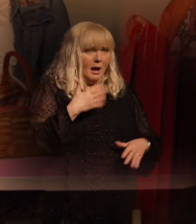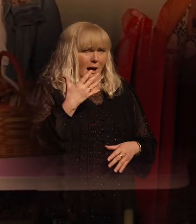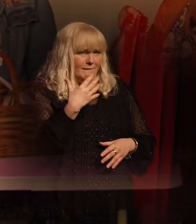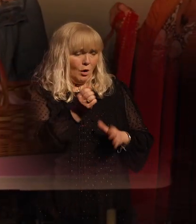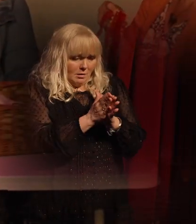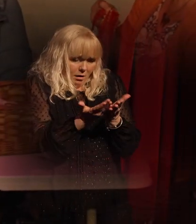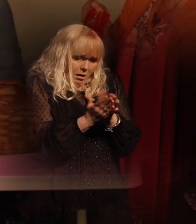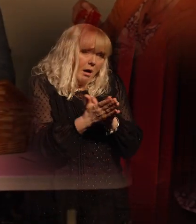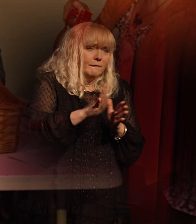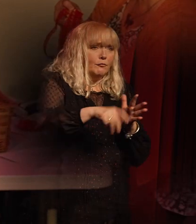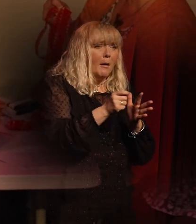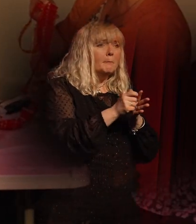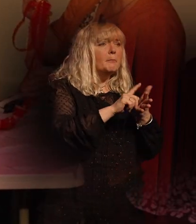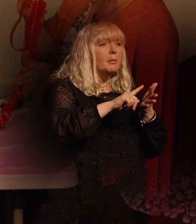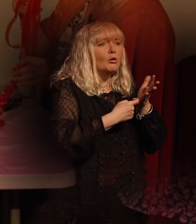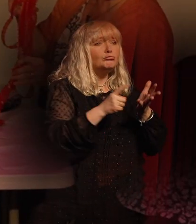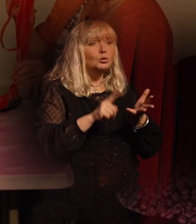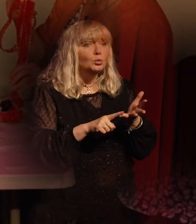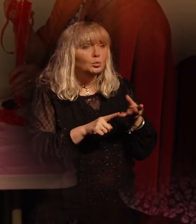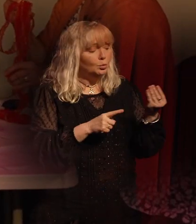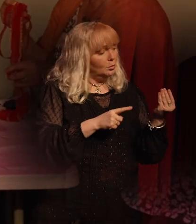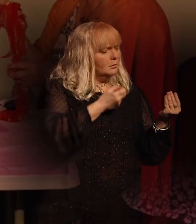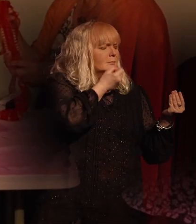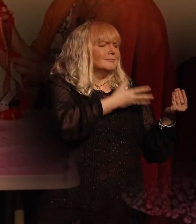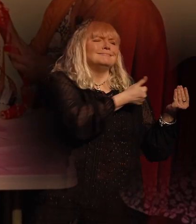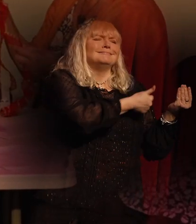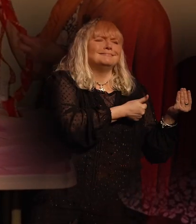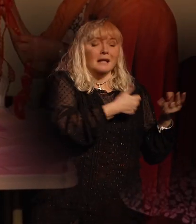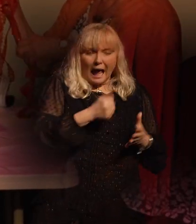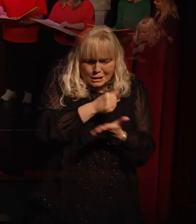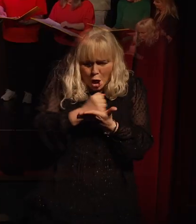Peru. One can never have too much glue.